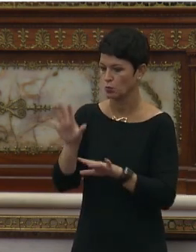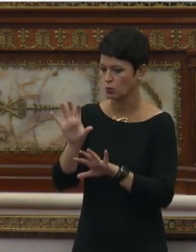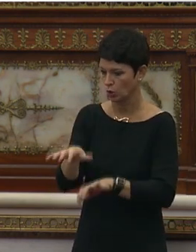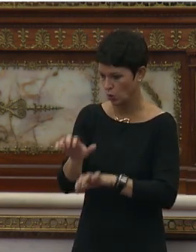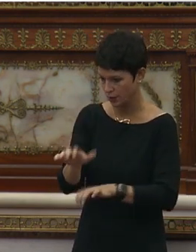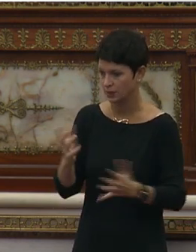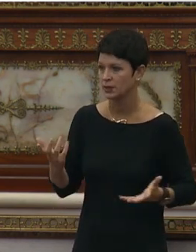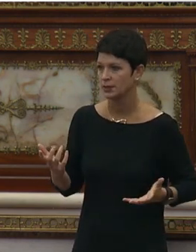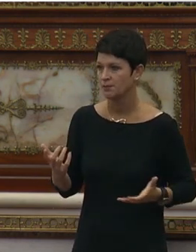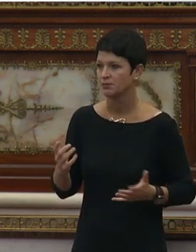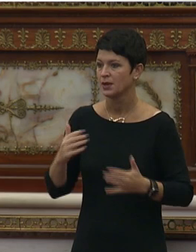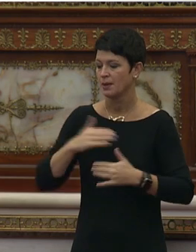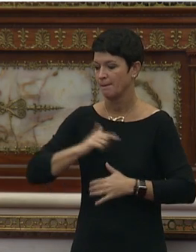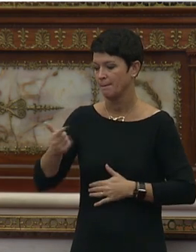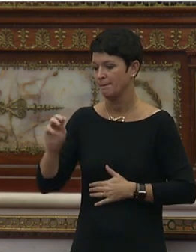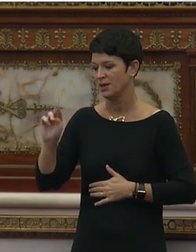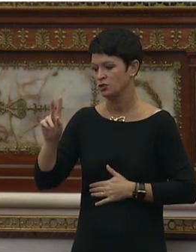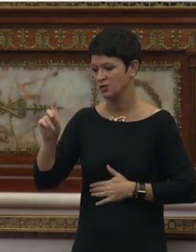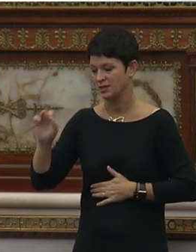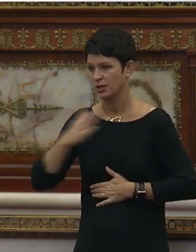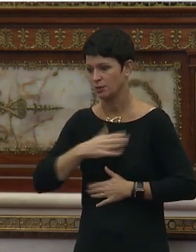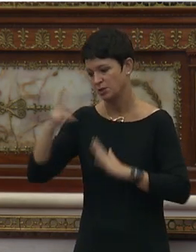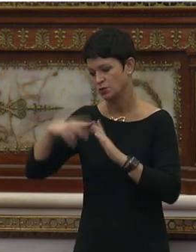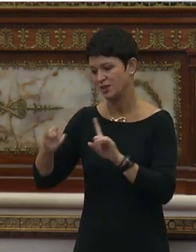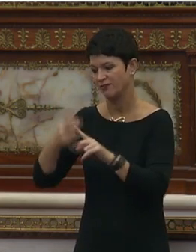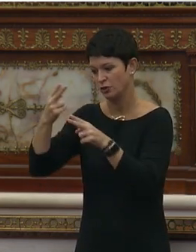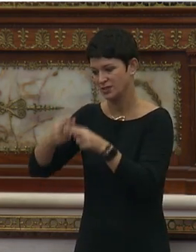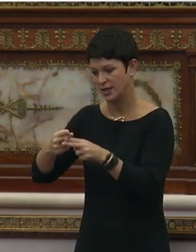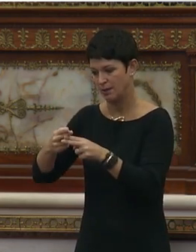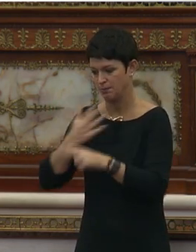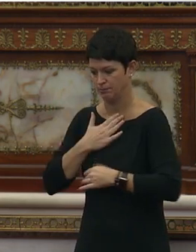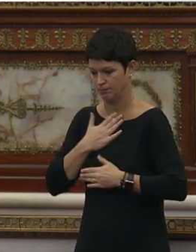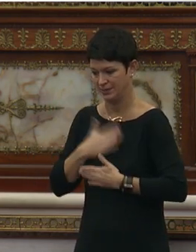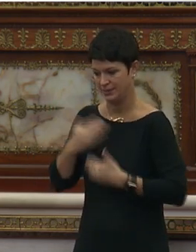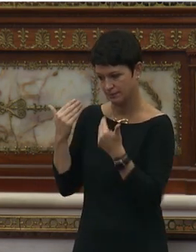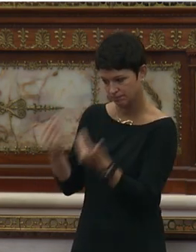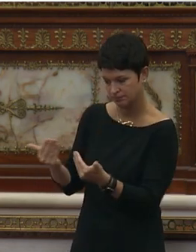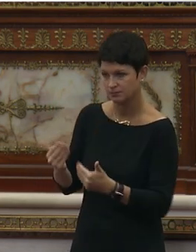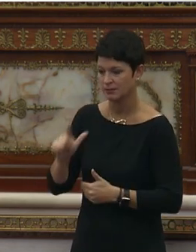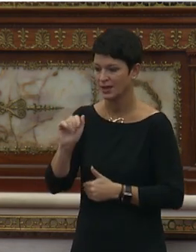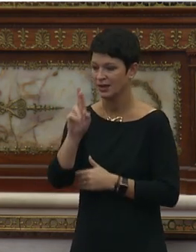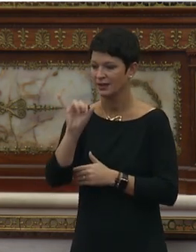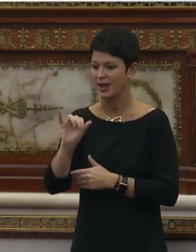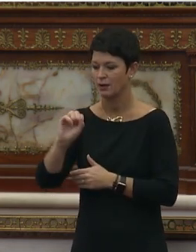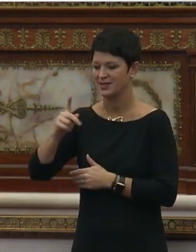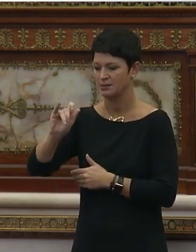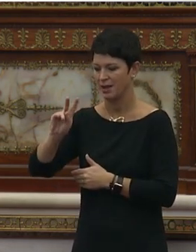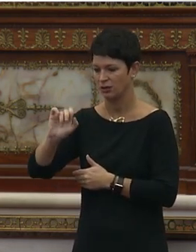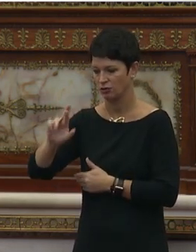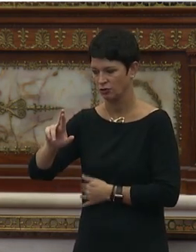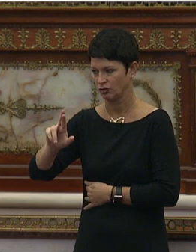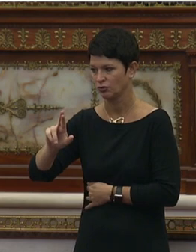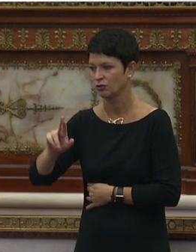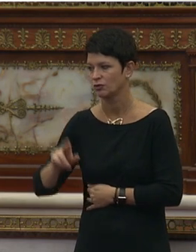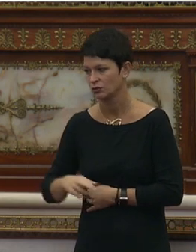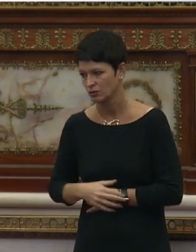will now ask Mr. Decker to please read the first name on our list. Larry Spector.